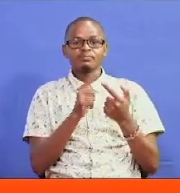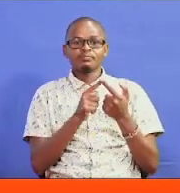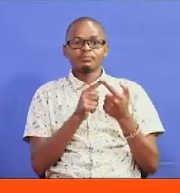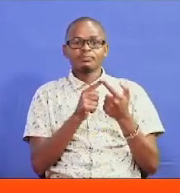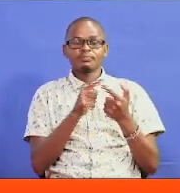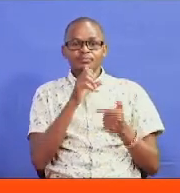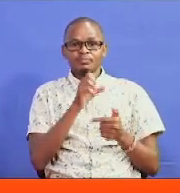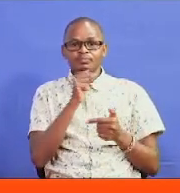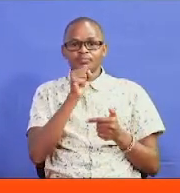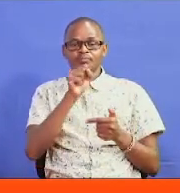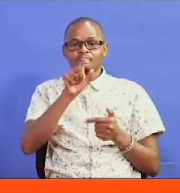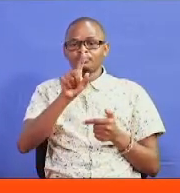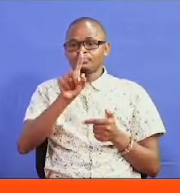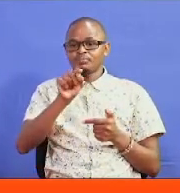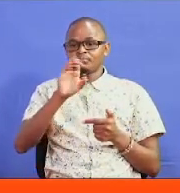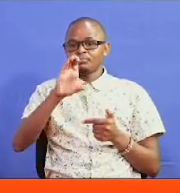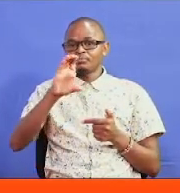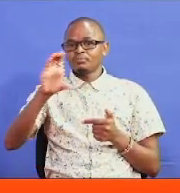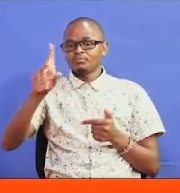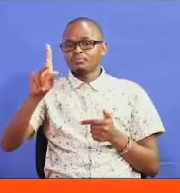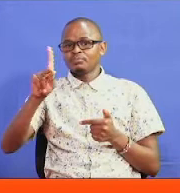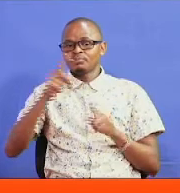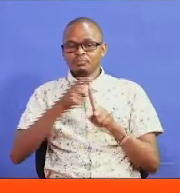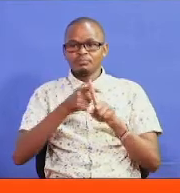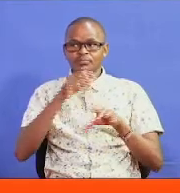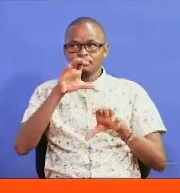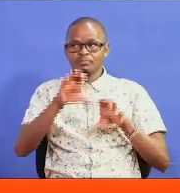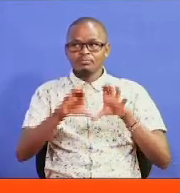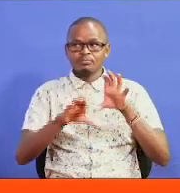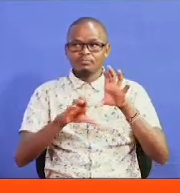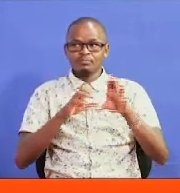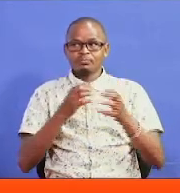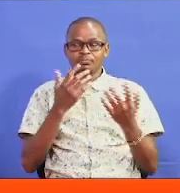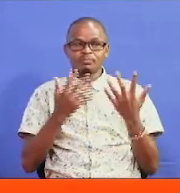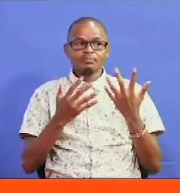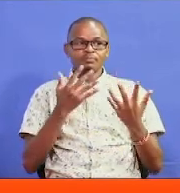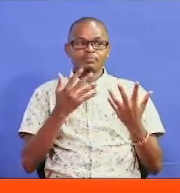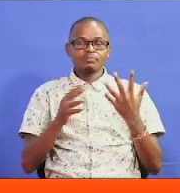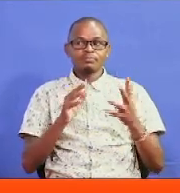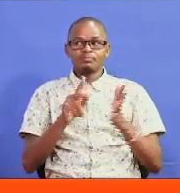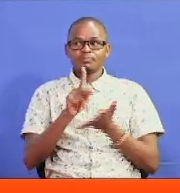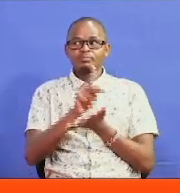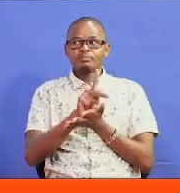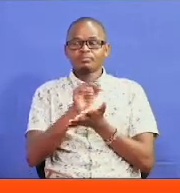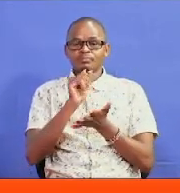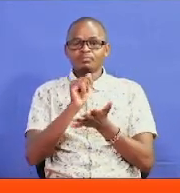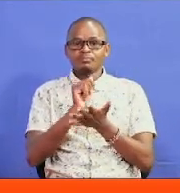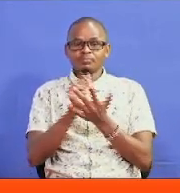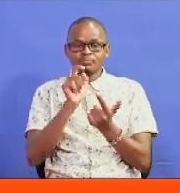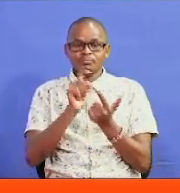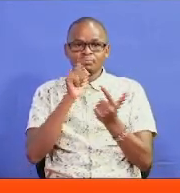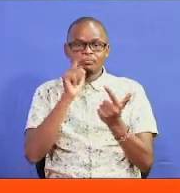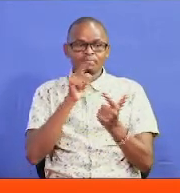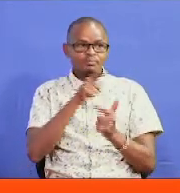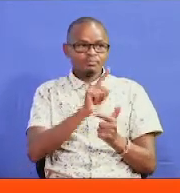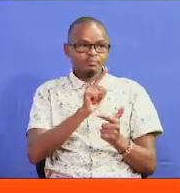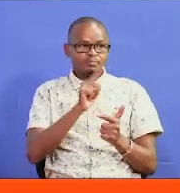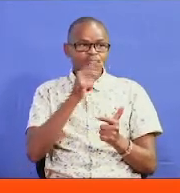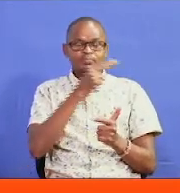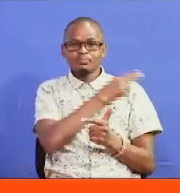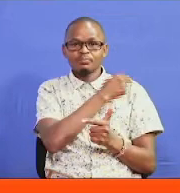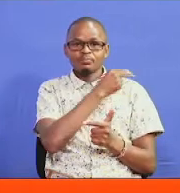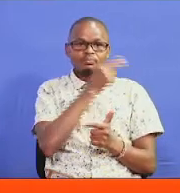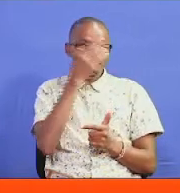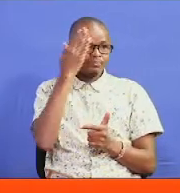bitten by ticks from the animals, you should probably preserve that tick. You go with it to the hospital so that